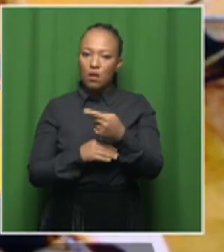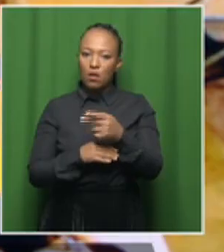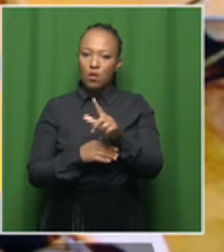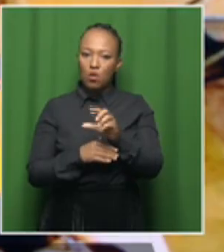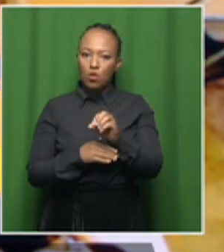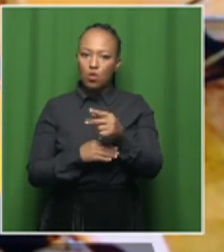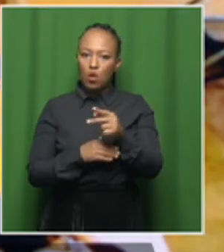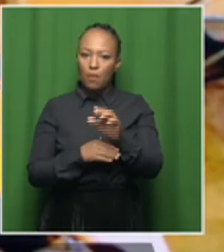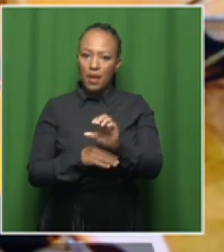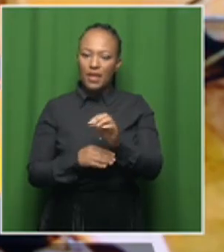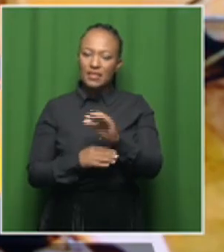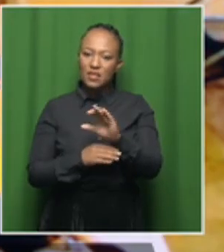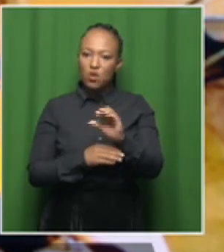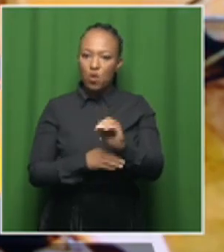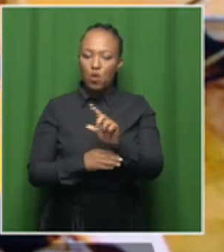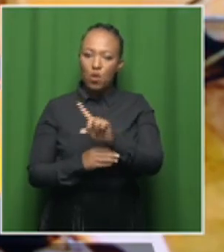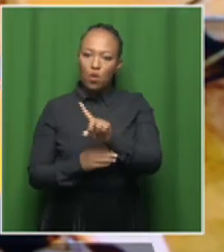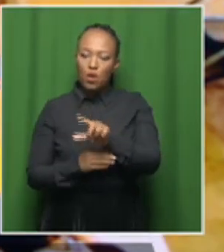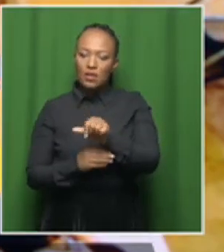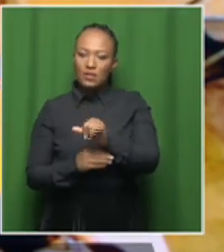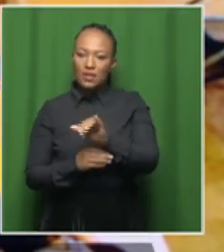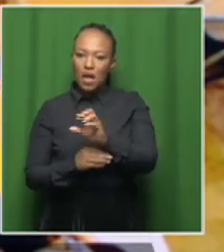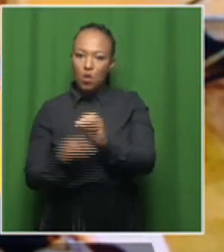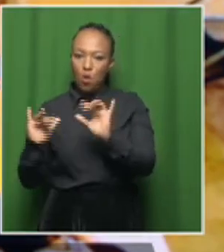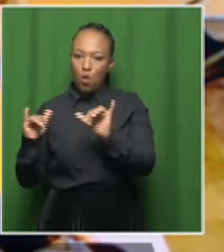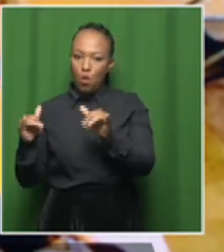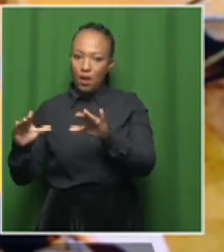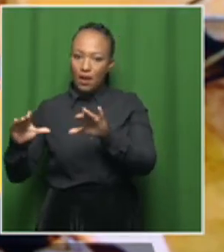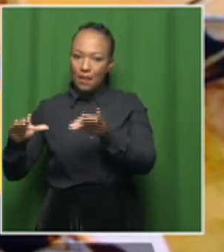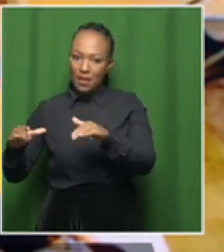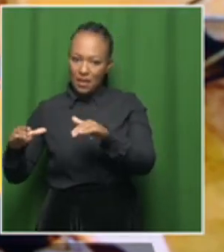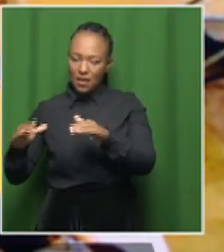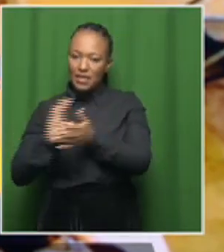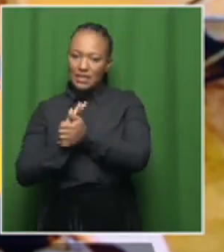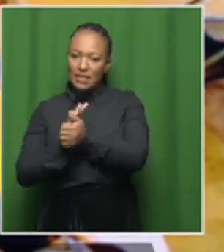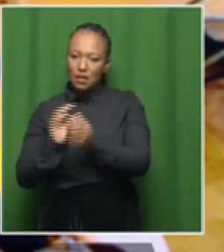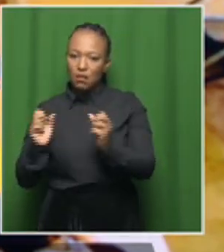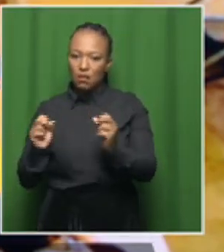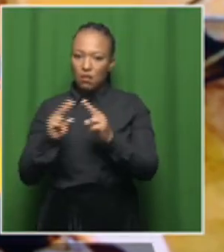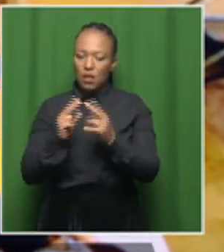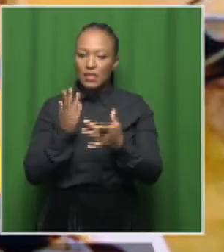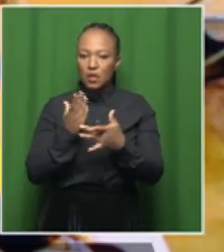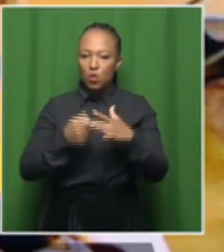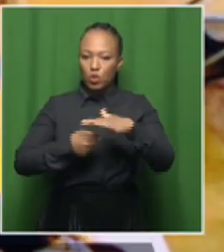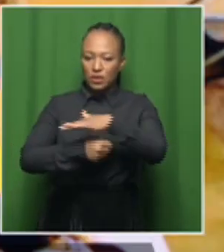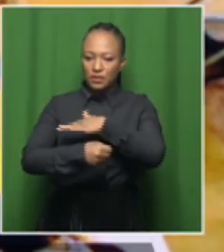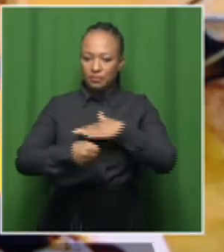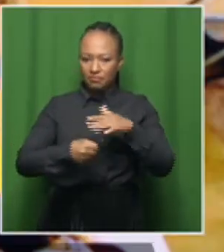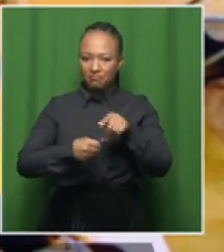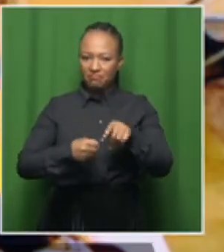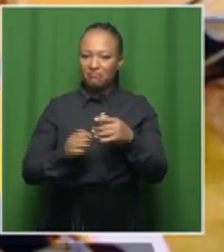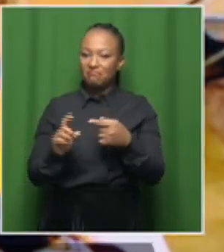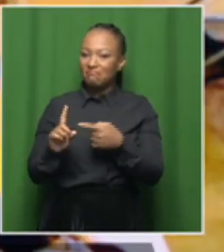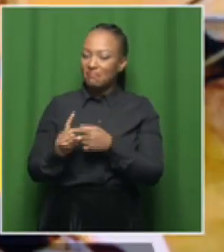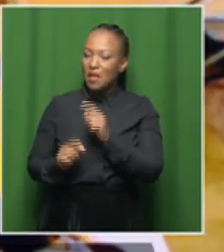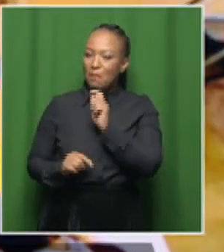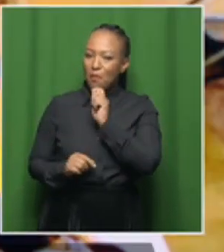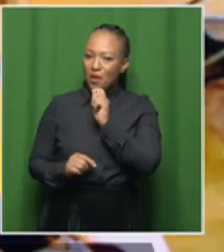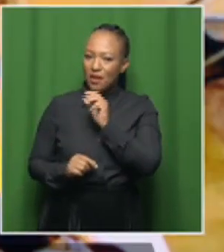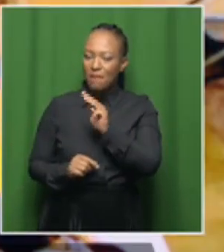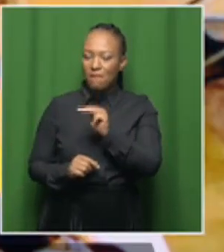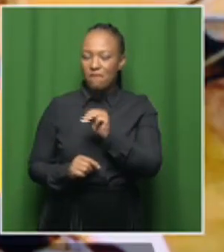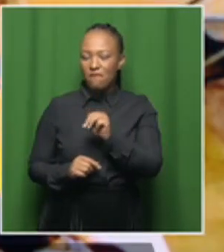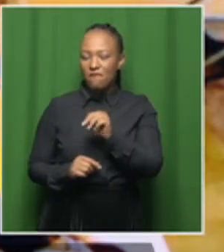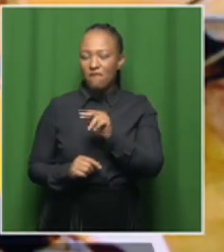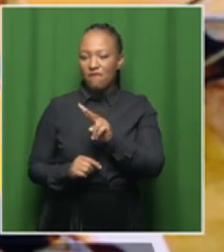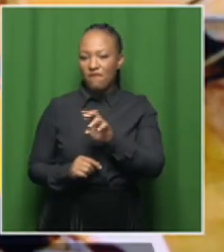of Zaio, an innovative online learning platform that's bridging the skills gap within the tech industry. And so on that note, Mvelo, good morning and thank you for joining